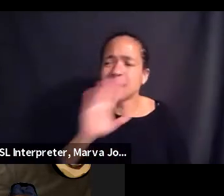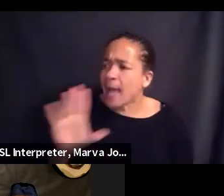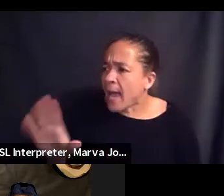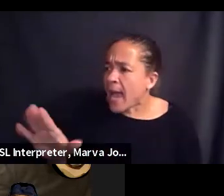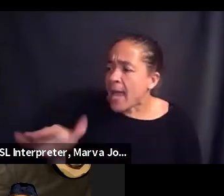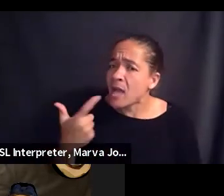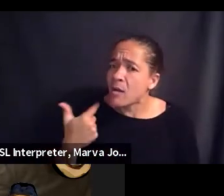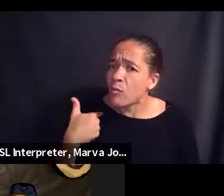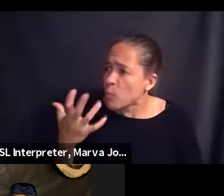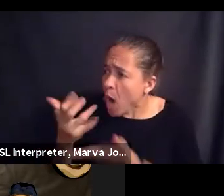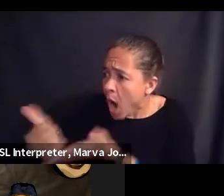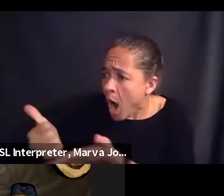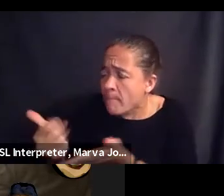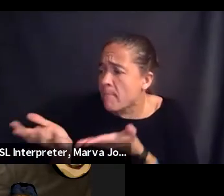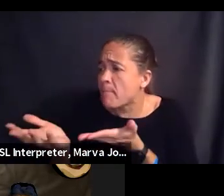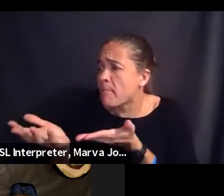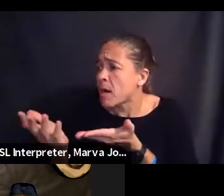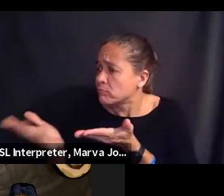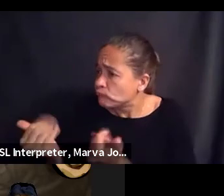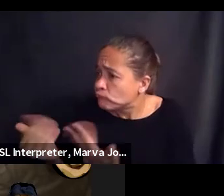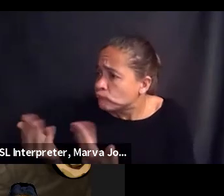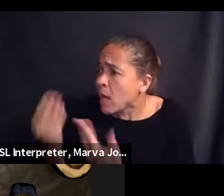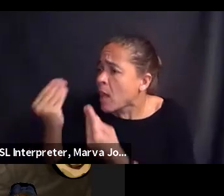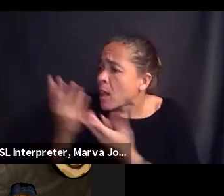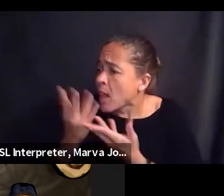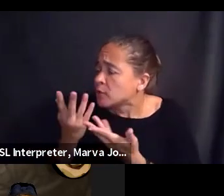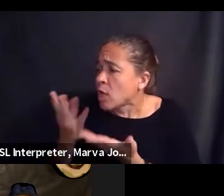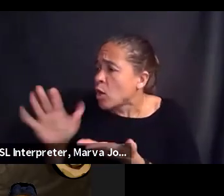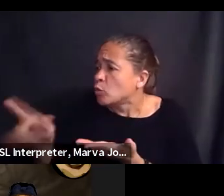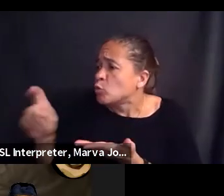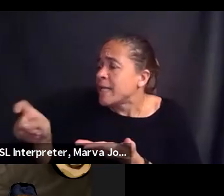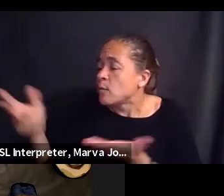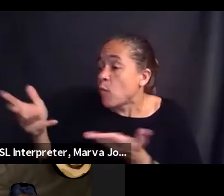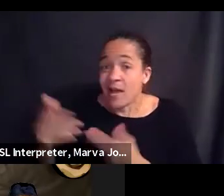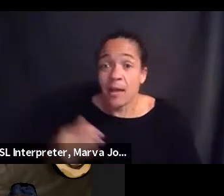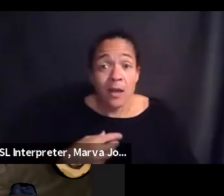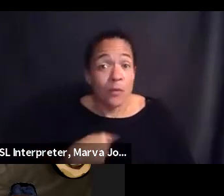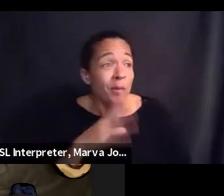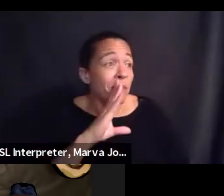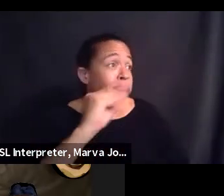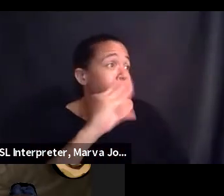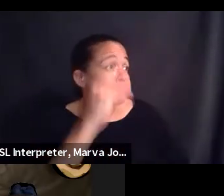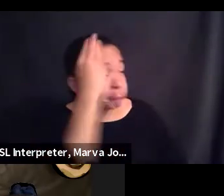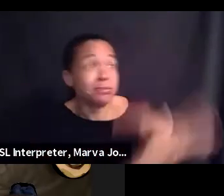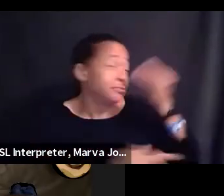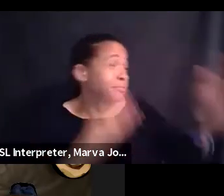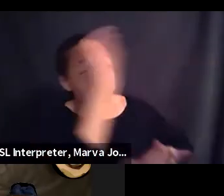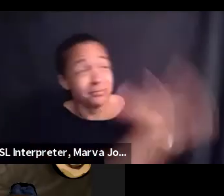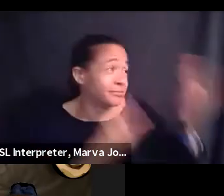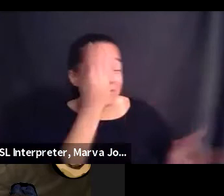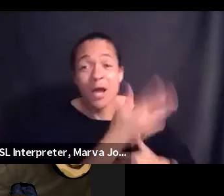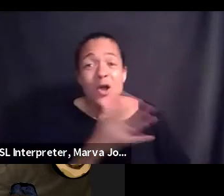we would like to help you, talk to us, let us know what you need, we're gonna start running our mouth.